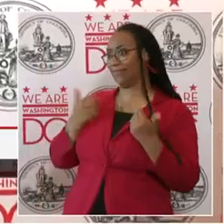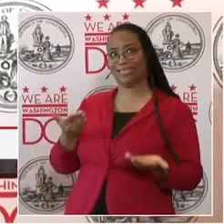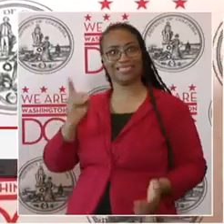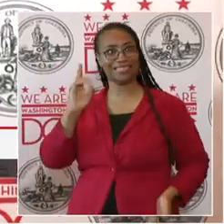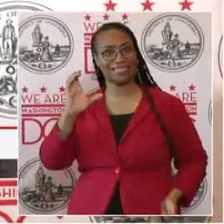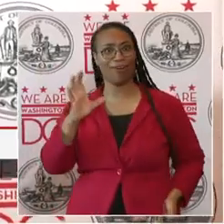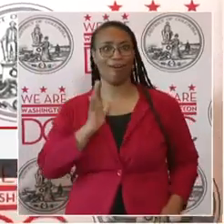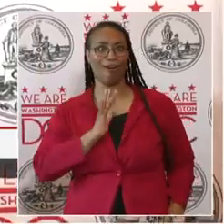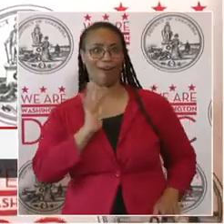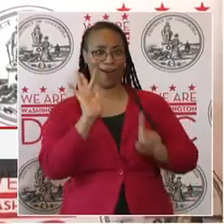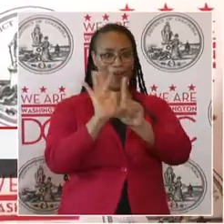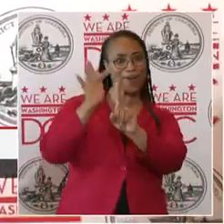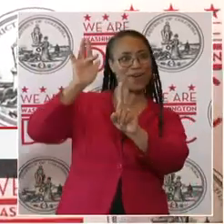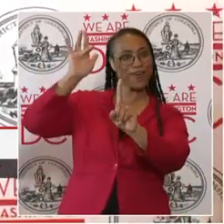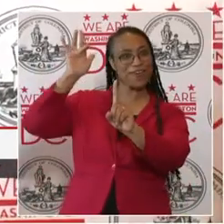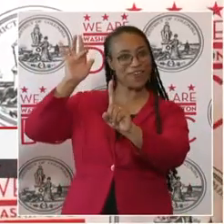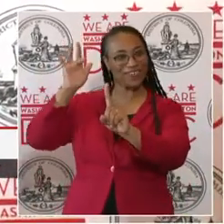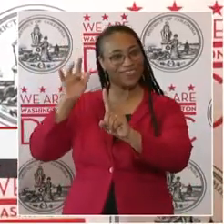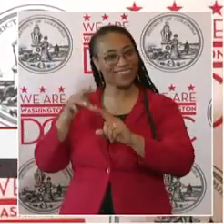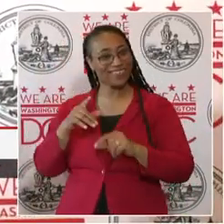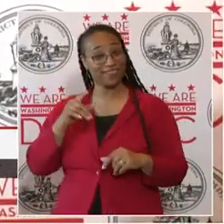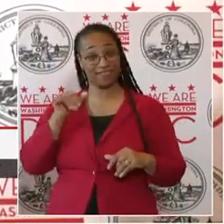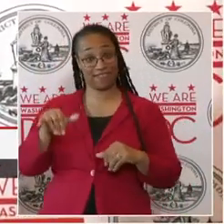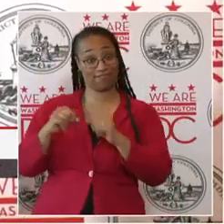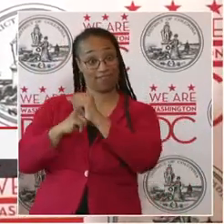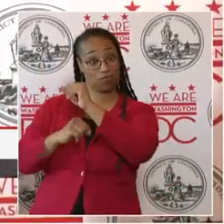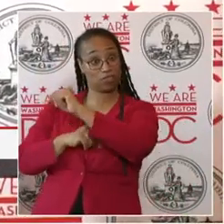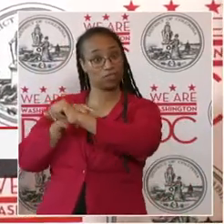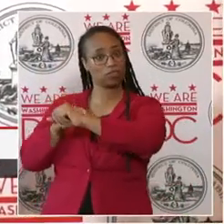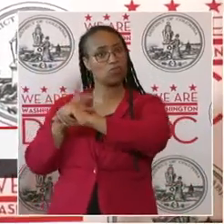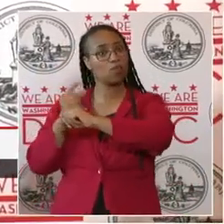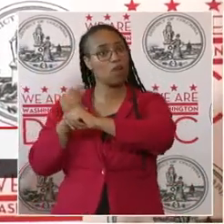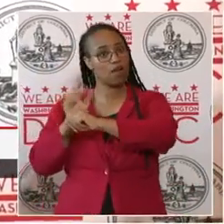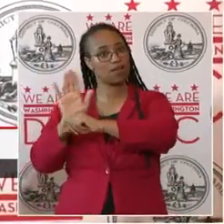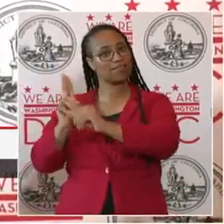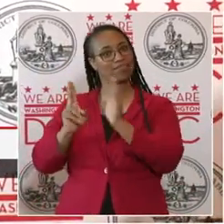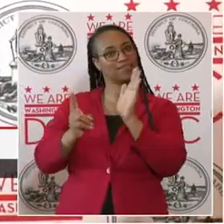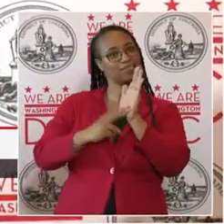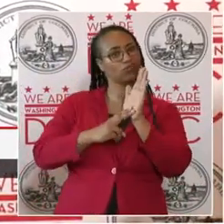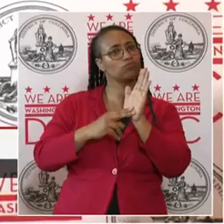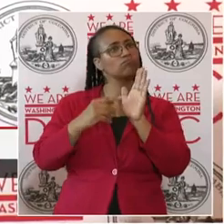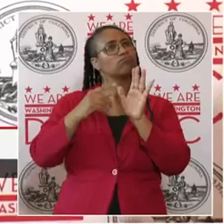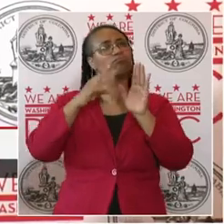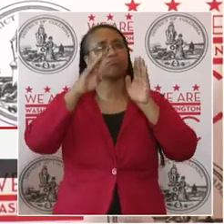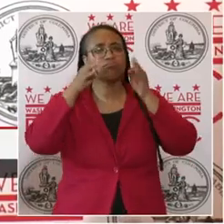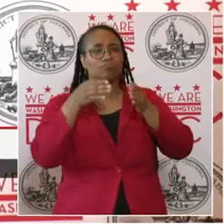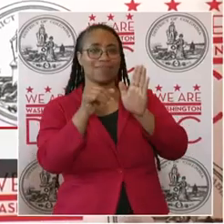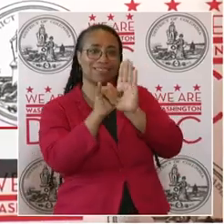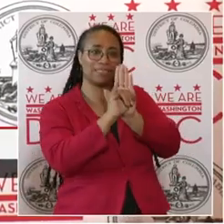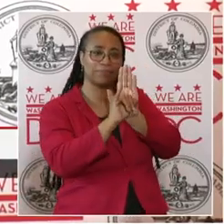resident founded Signature Image Salon and Avita Concept Salon in July of 2011 and is still going